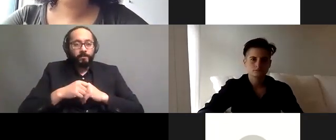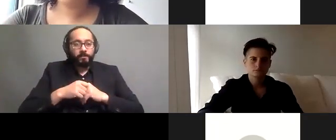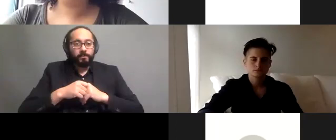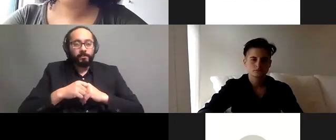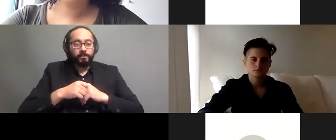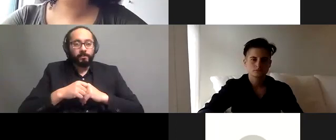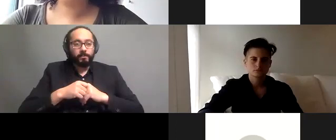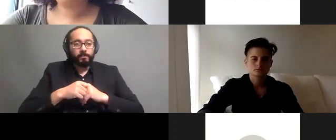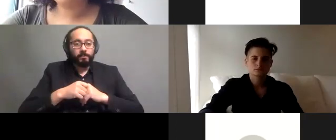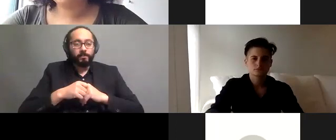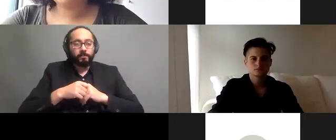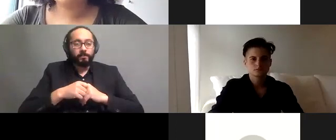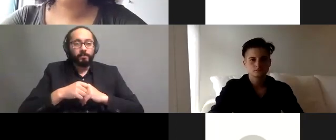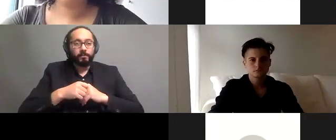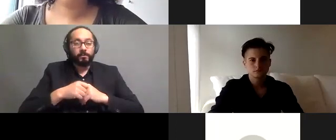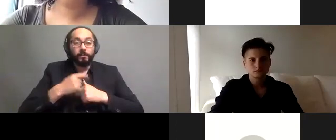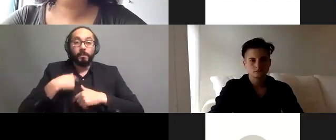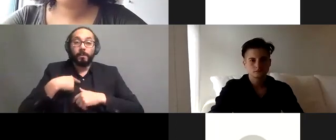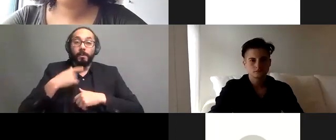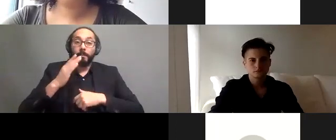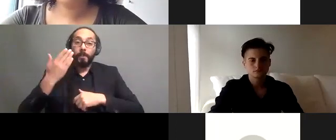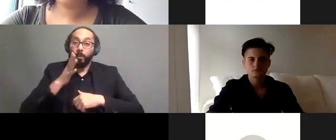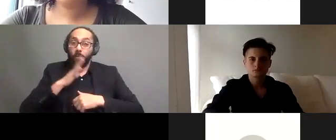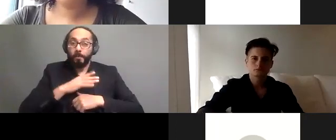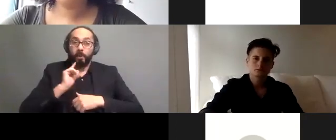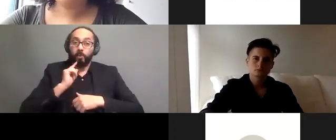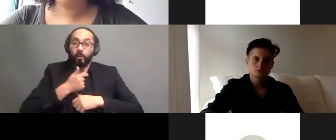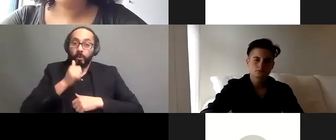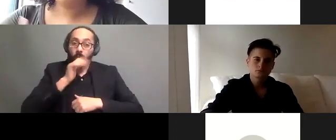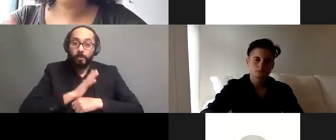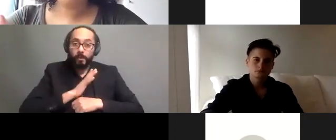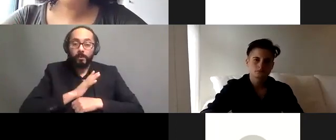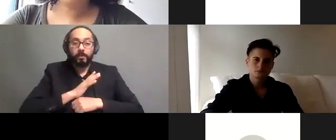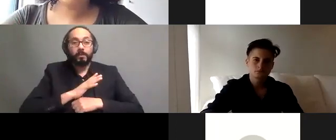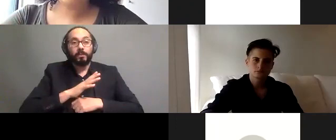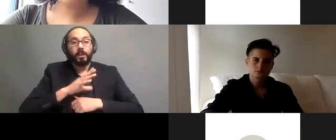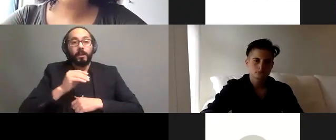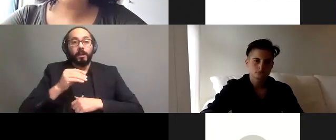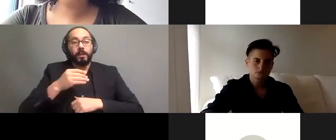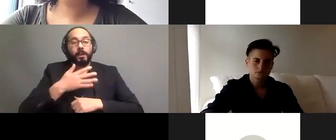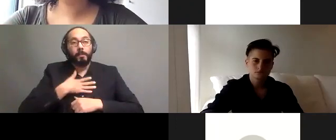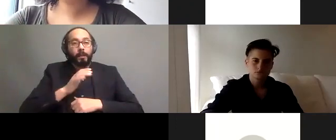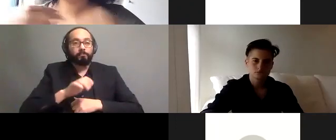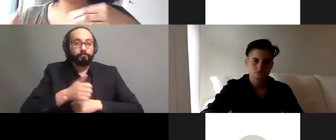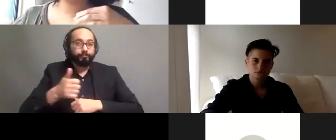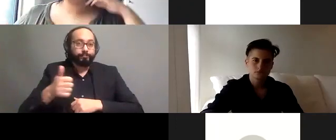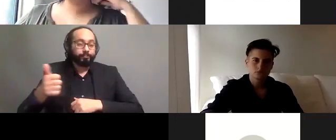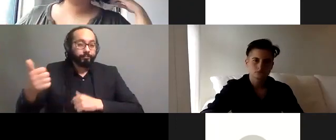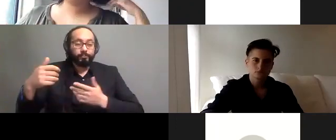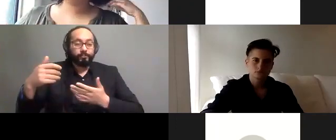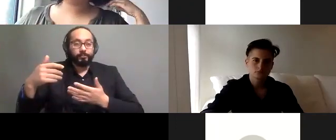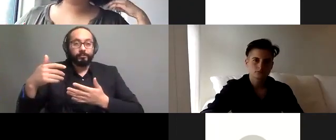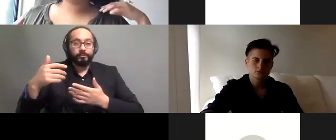As a Black woman, as a queer woman, as, you know, all of my other parts, and, you know, even just sitting